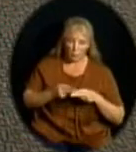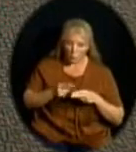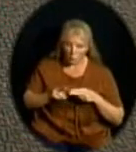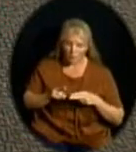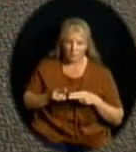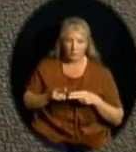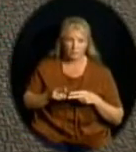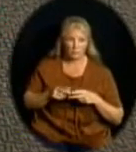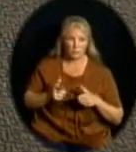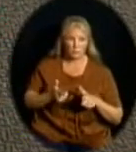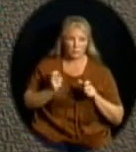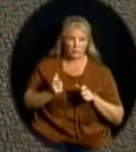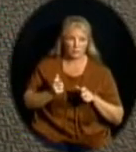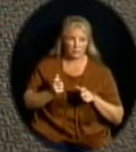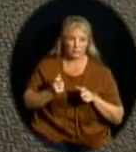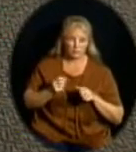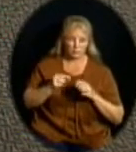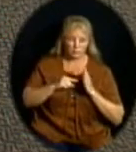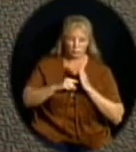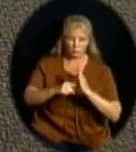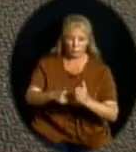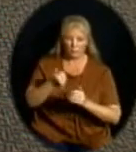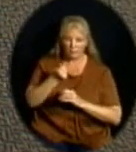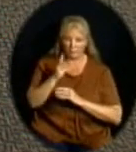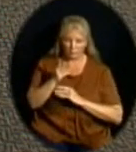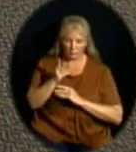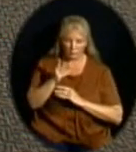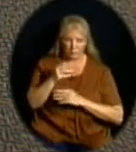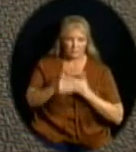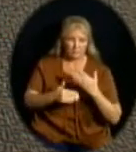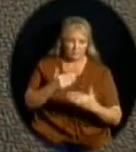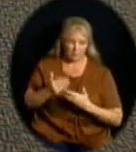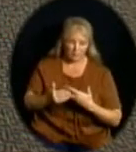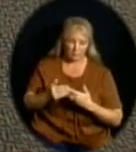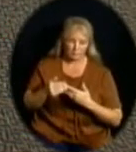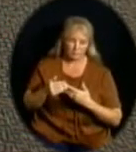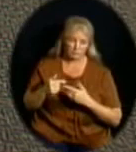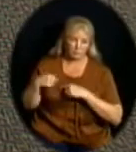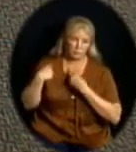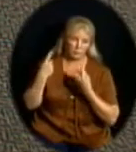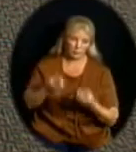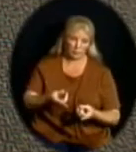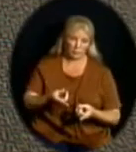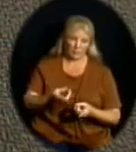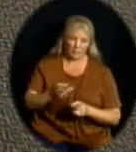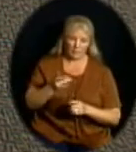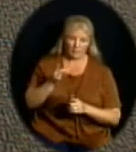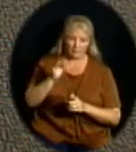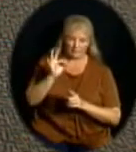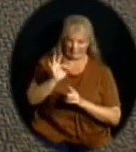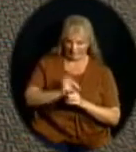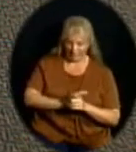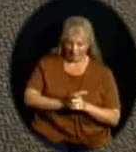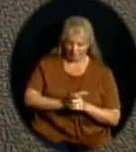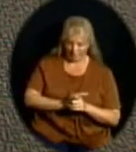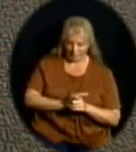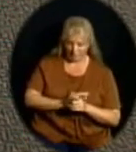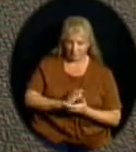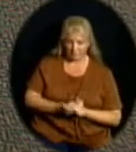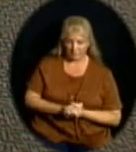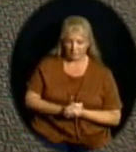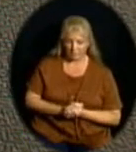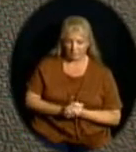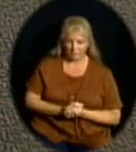through just a few of the steps that we have went through for the last 9 months. I think it's important for the public to know that